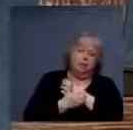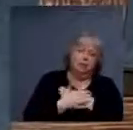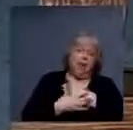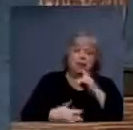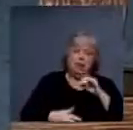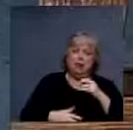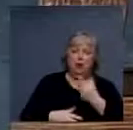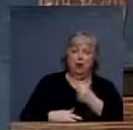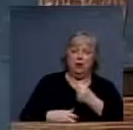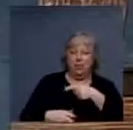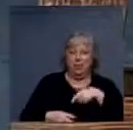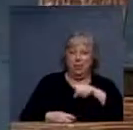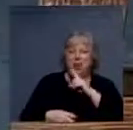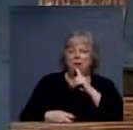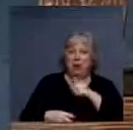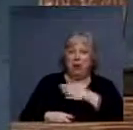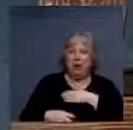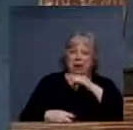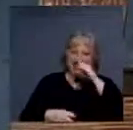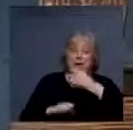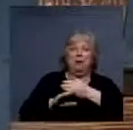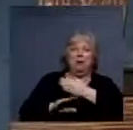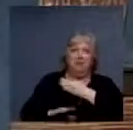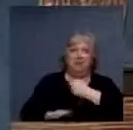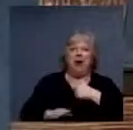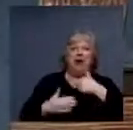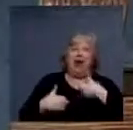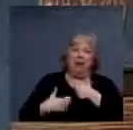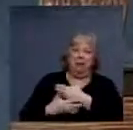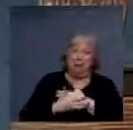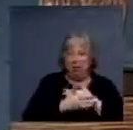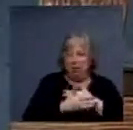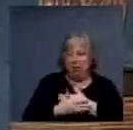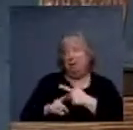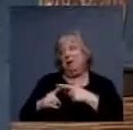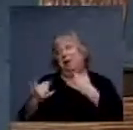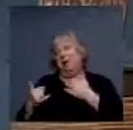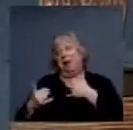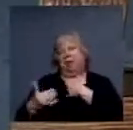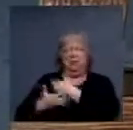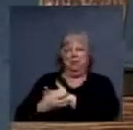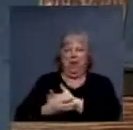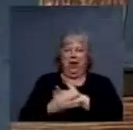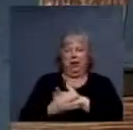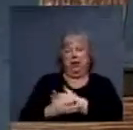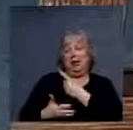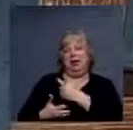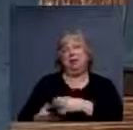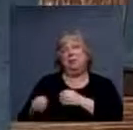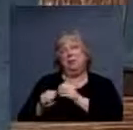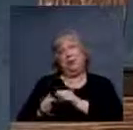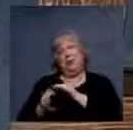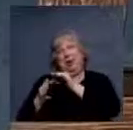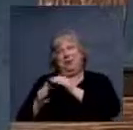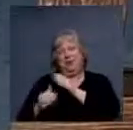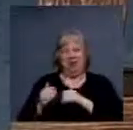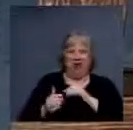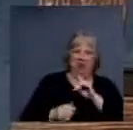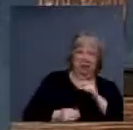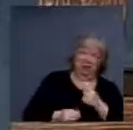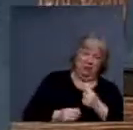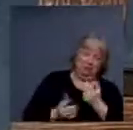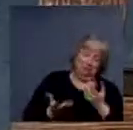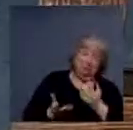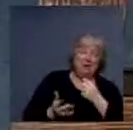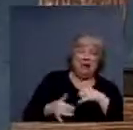were my kids before I had a kid, but now I have a kid. So, of course, he is now, a whole lot more special to me than my dogs are. I